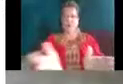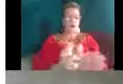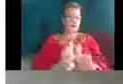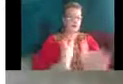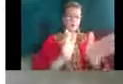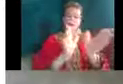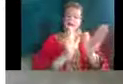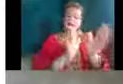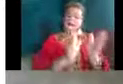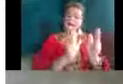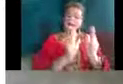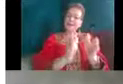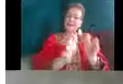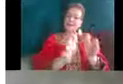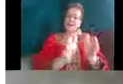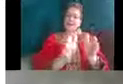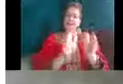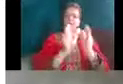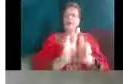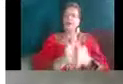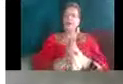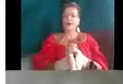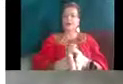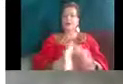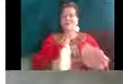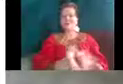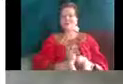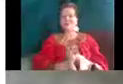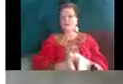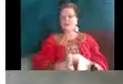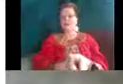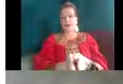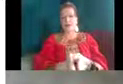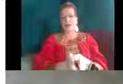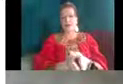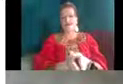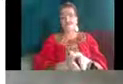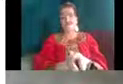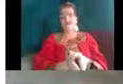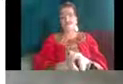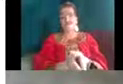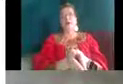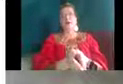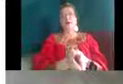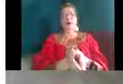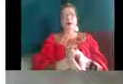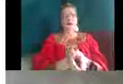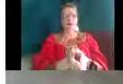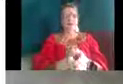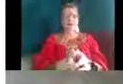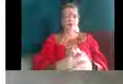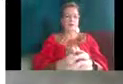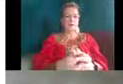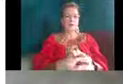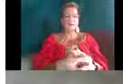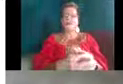there they are accessible through various ways not just with your hands and that's where uh i i